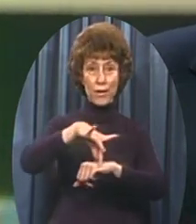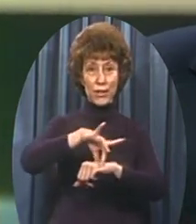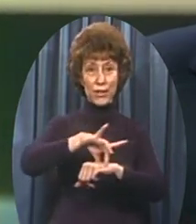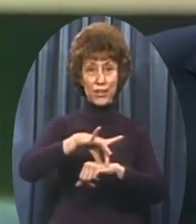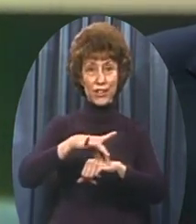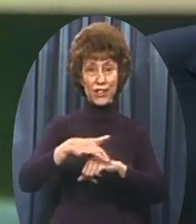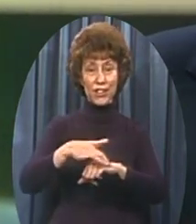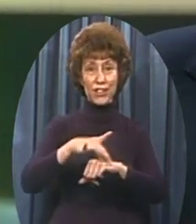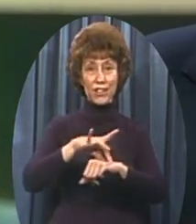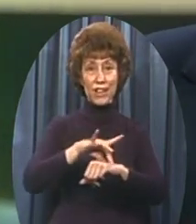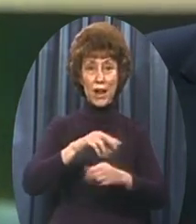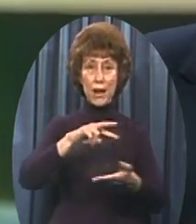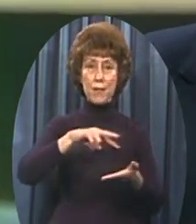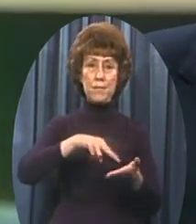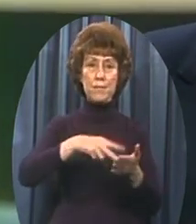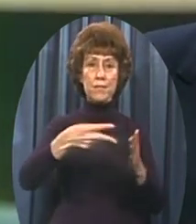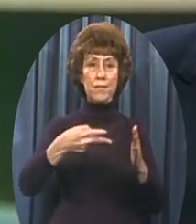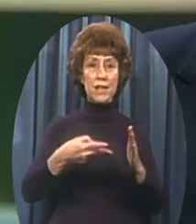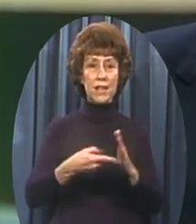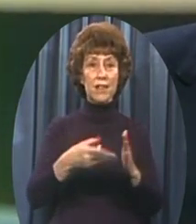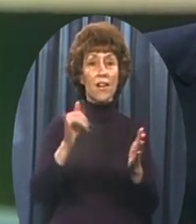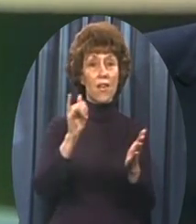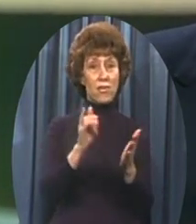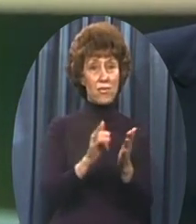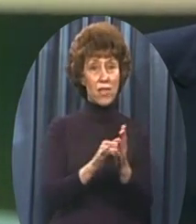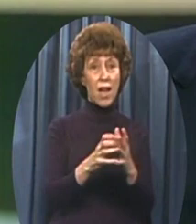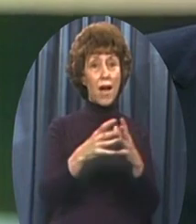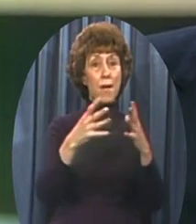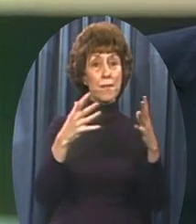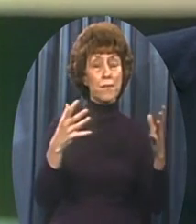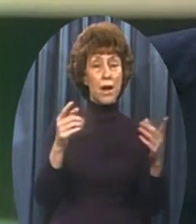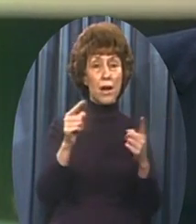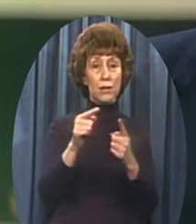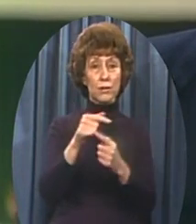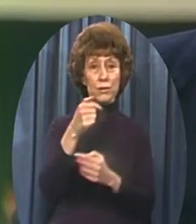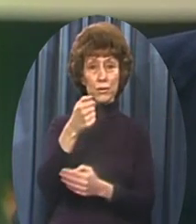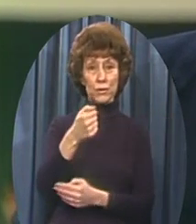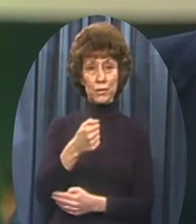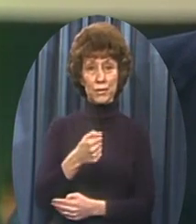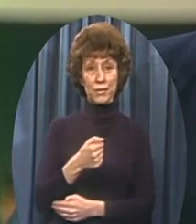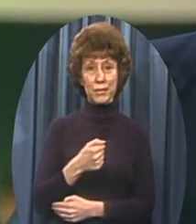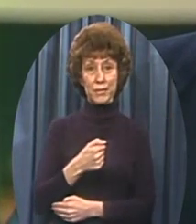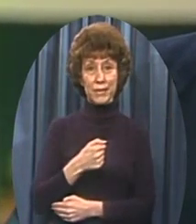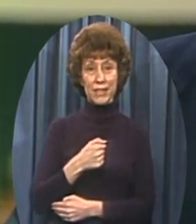earth has meant so much to me.